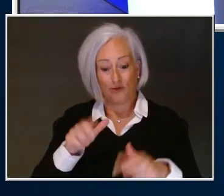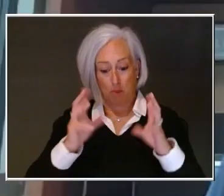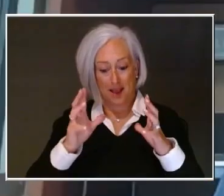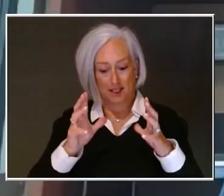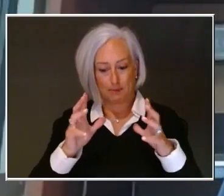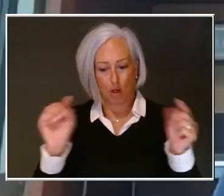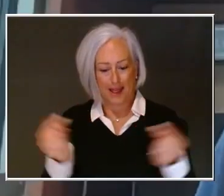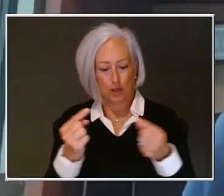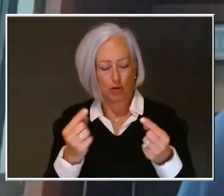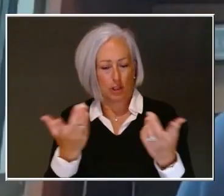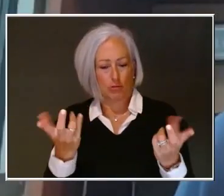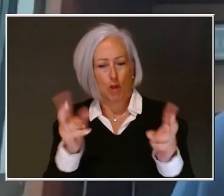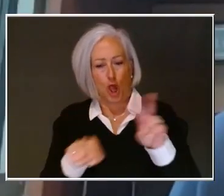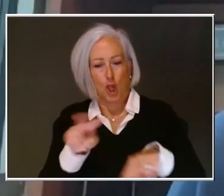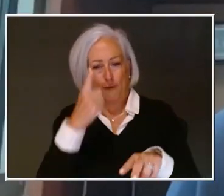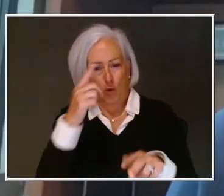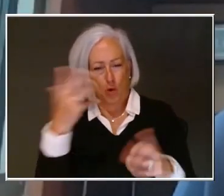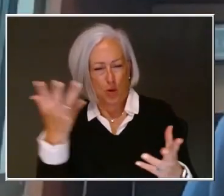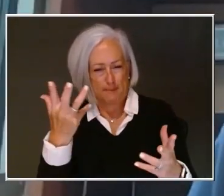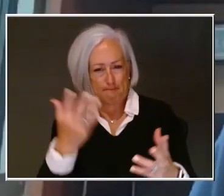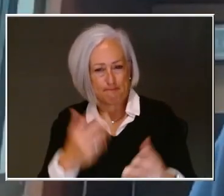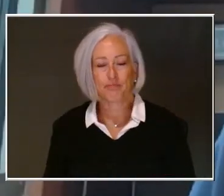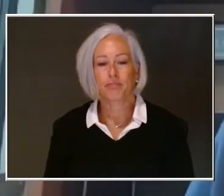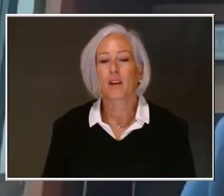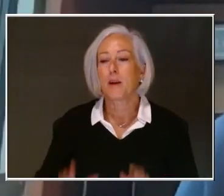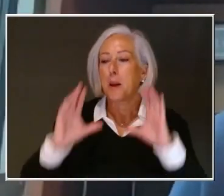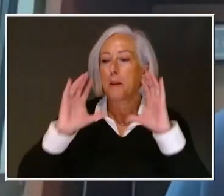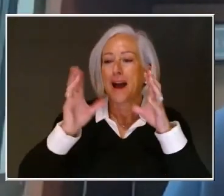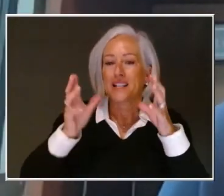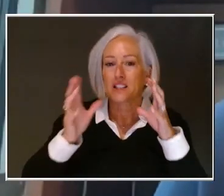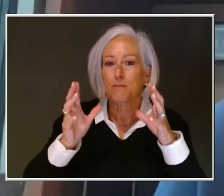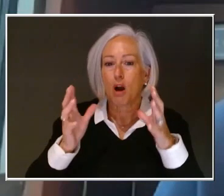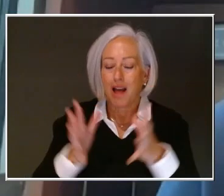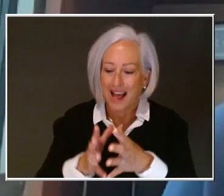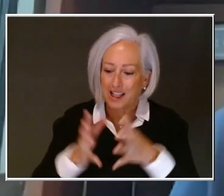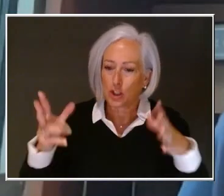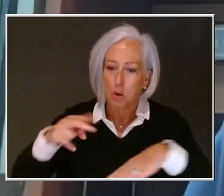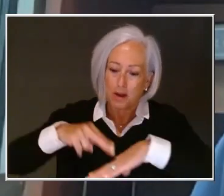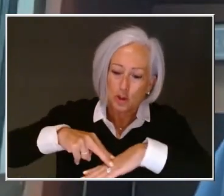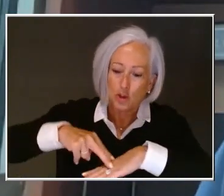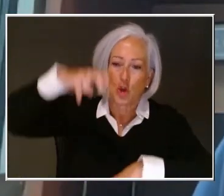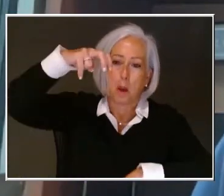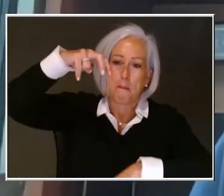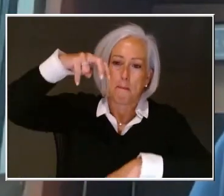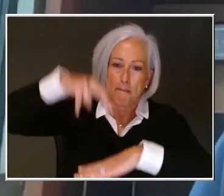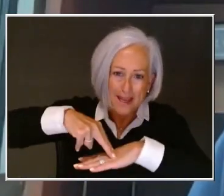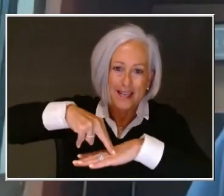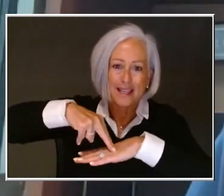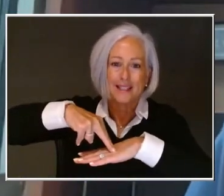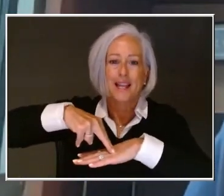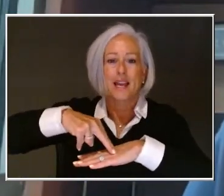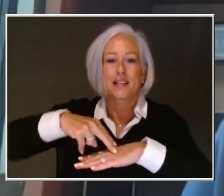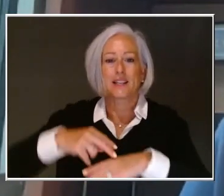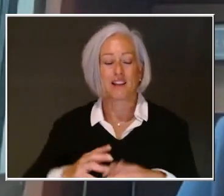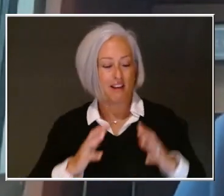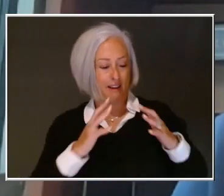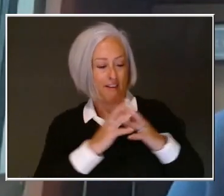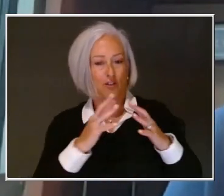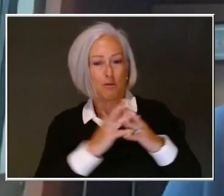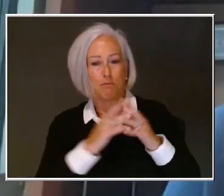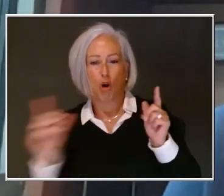Basketball, Jess, is a unique sport because it has so much jumping and landing on a hard surface. If you look at football, which is a collision